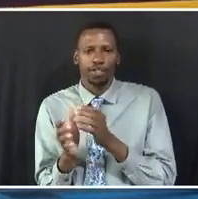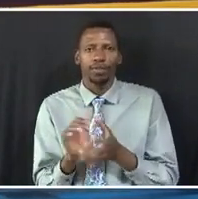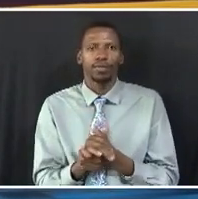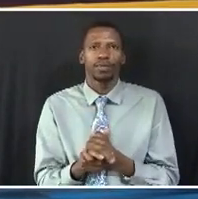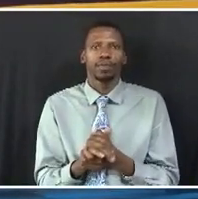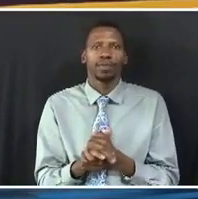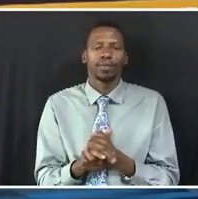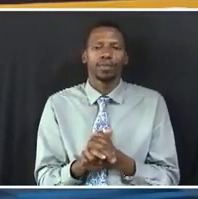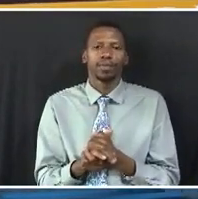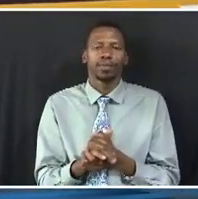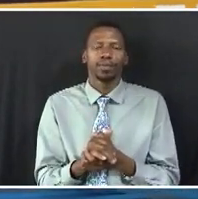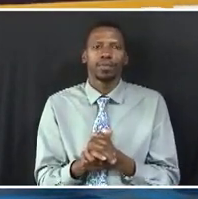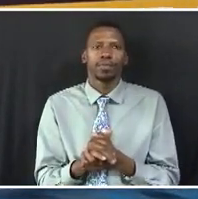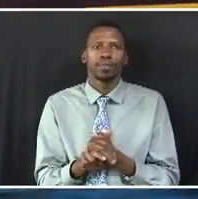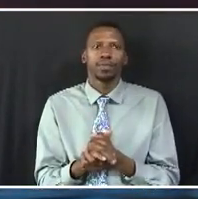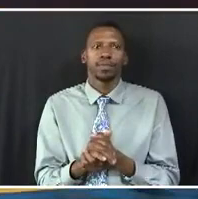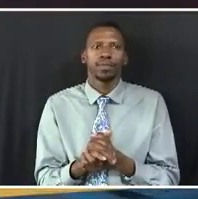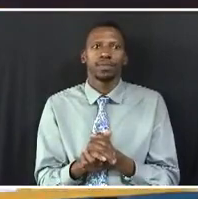Yes, what was it?